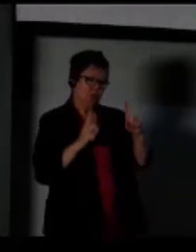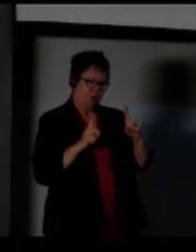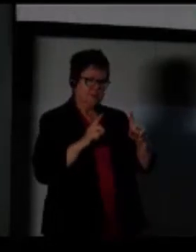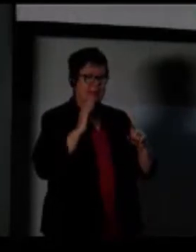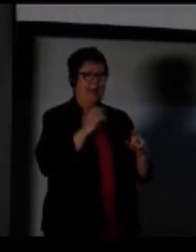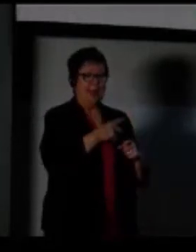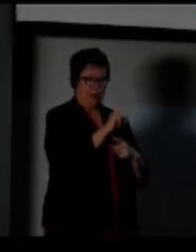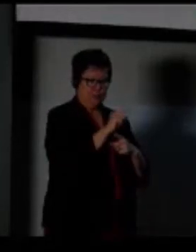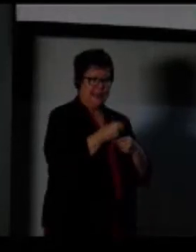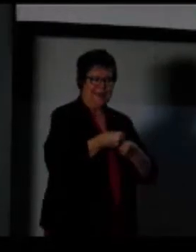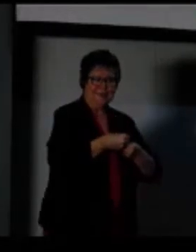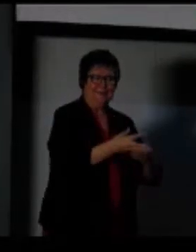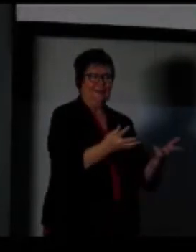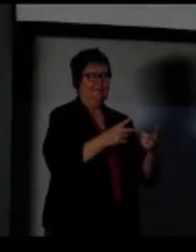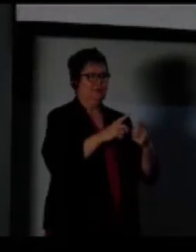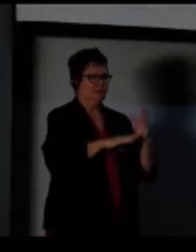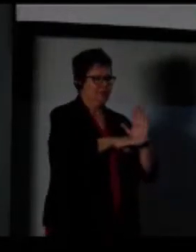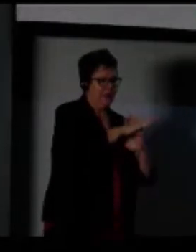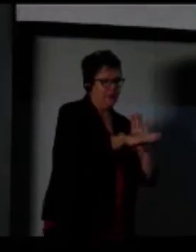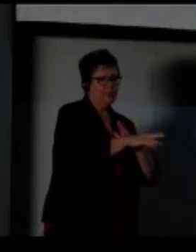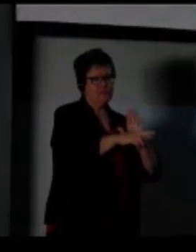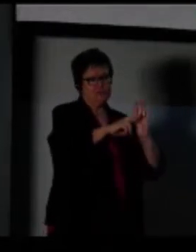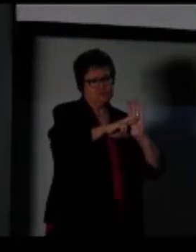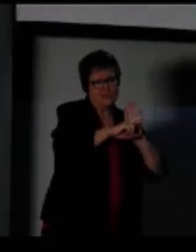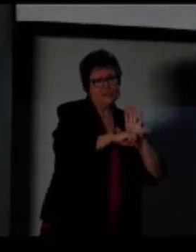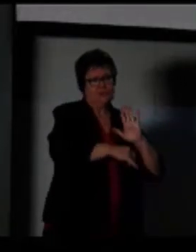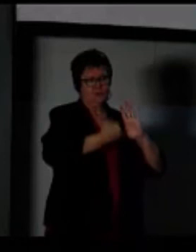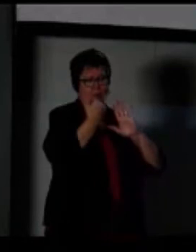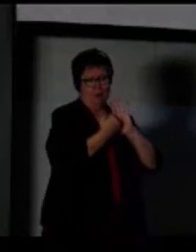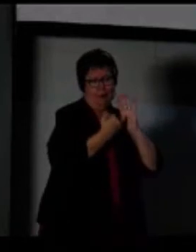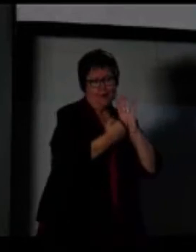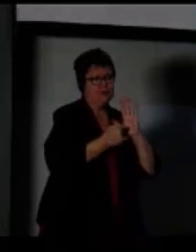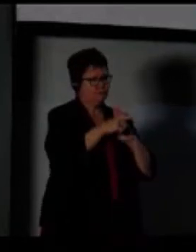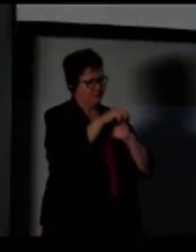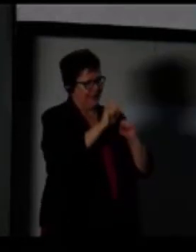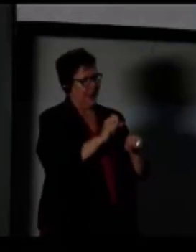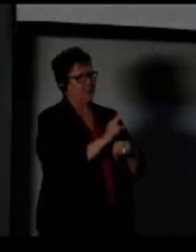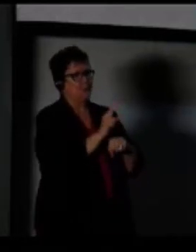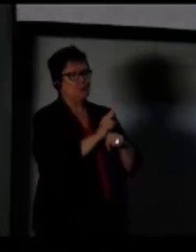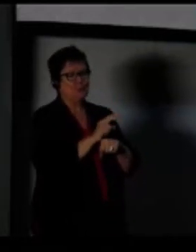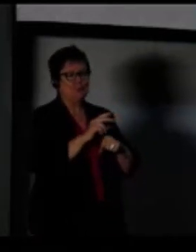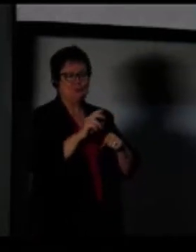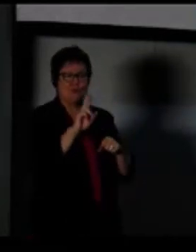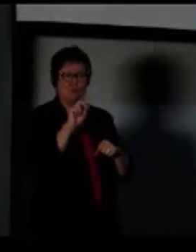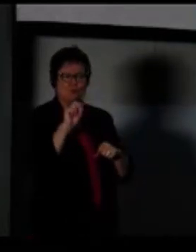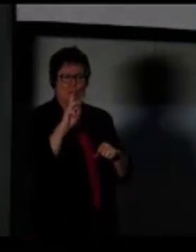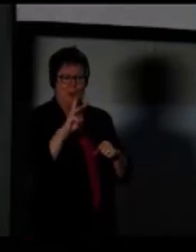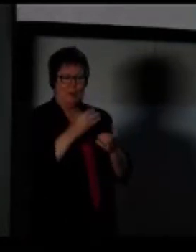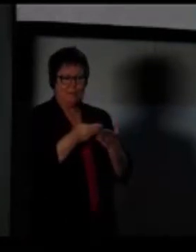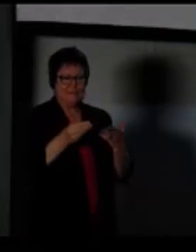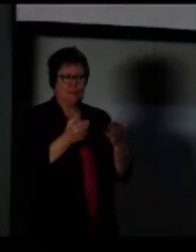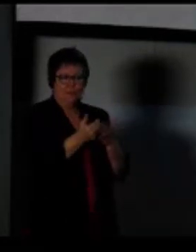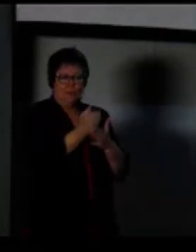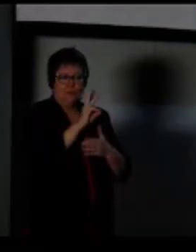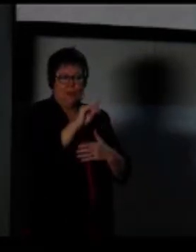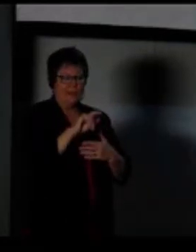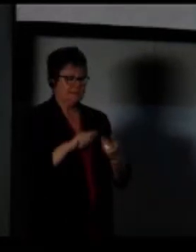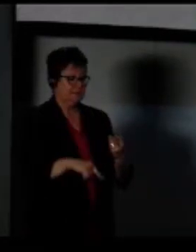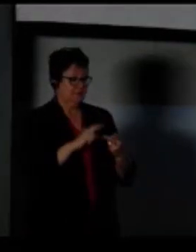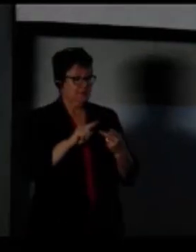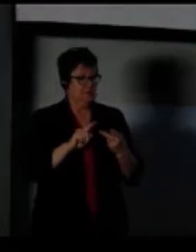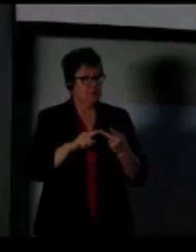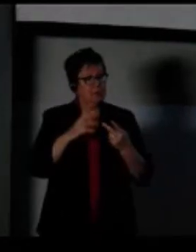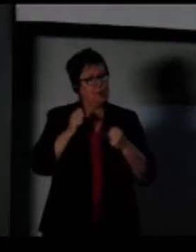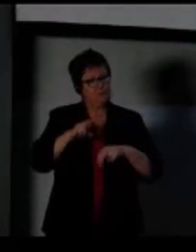developers, researchers, artists, so that they can use this creative raw material in new ways. And second, to build a system